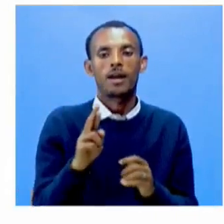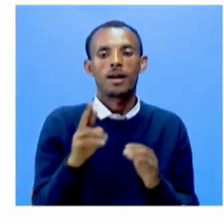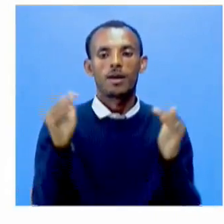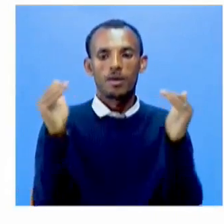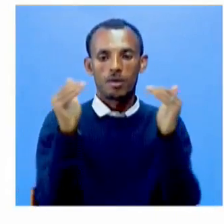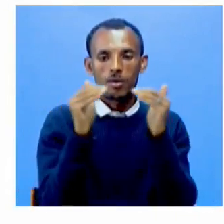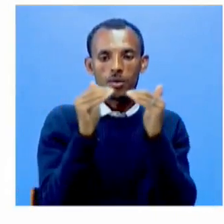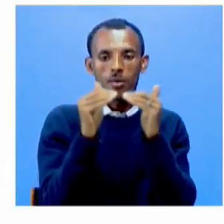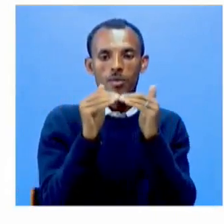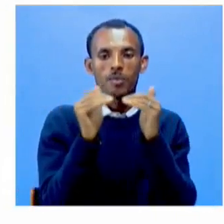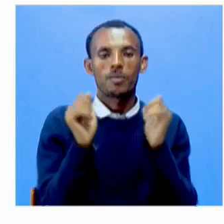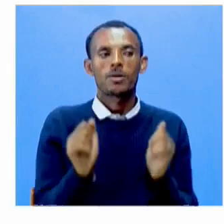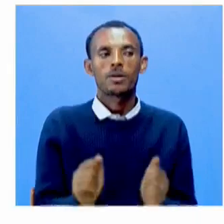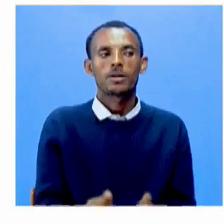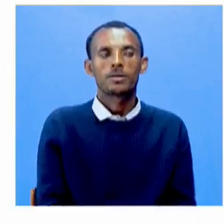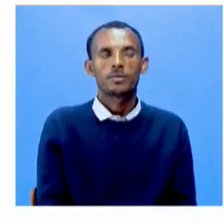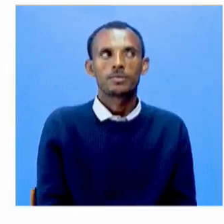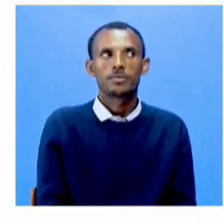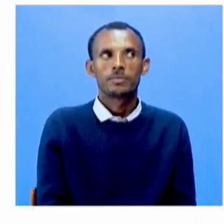congruent.